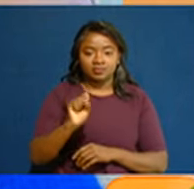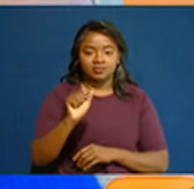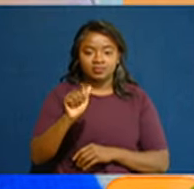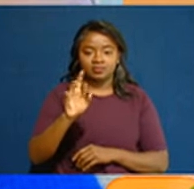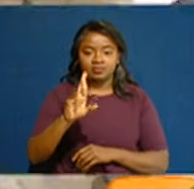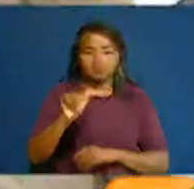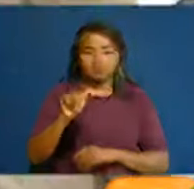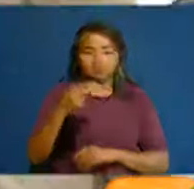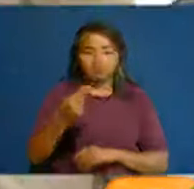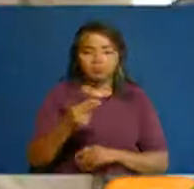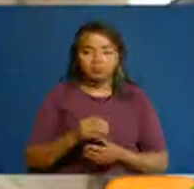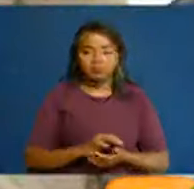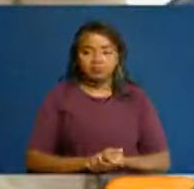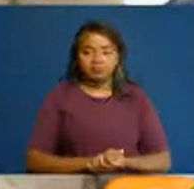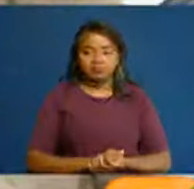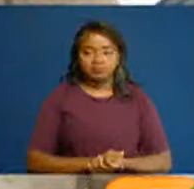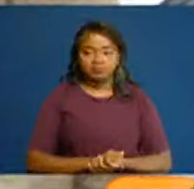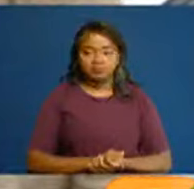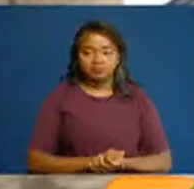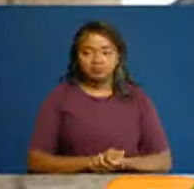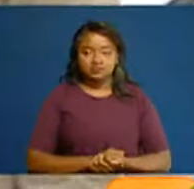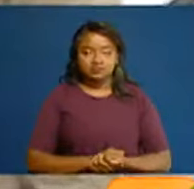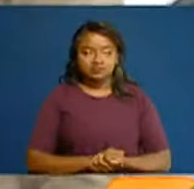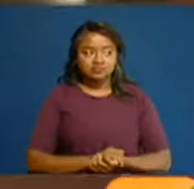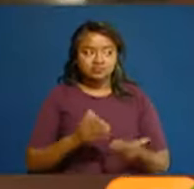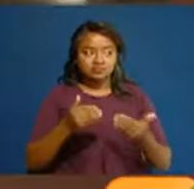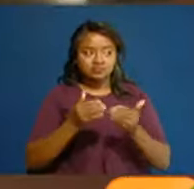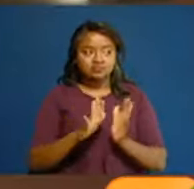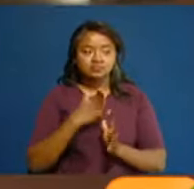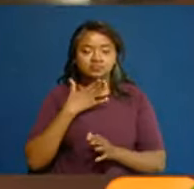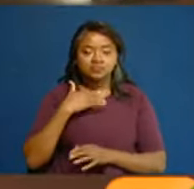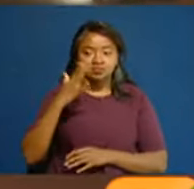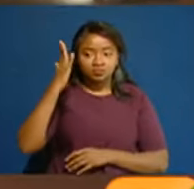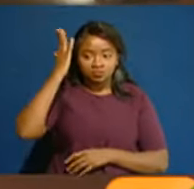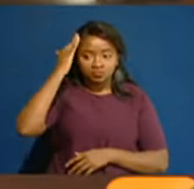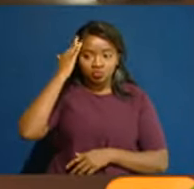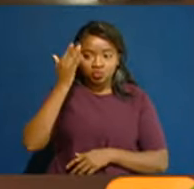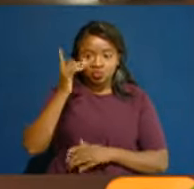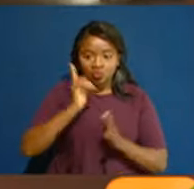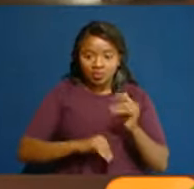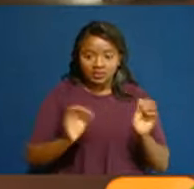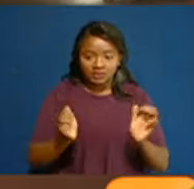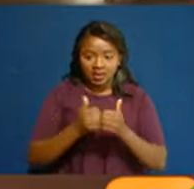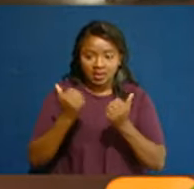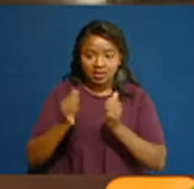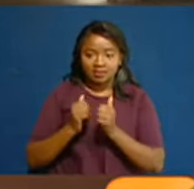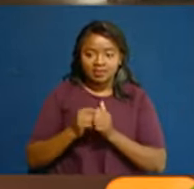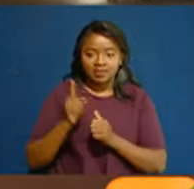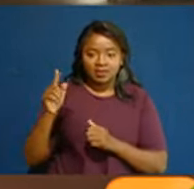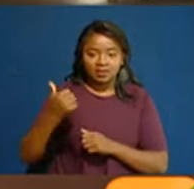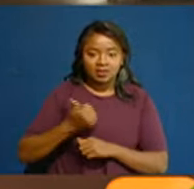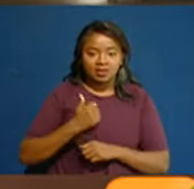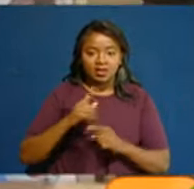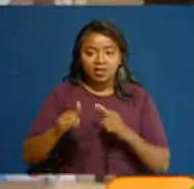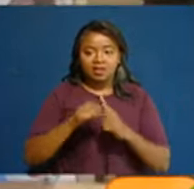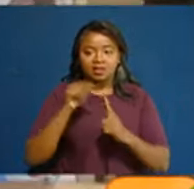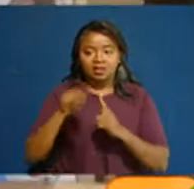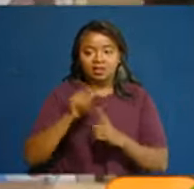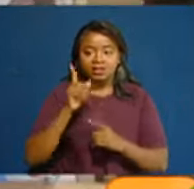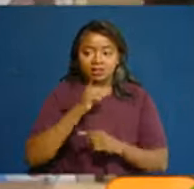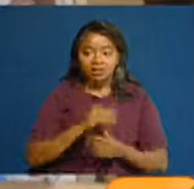police station, where the family is seeking answers on what transpired leading to the death of the 25-year-old city